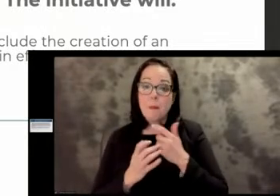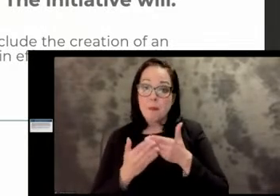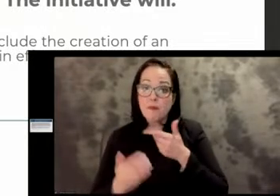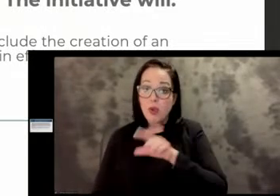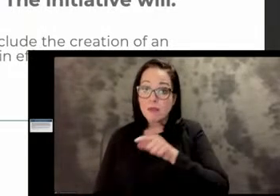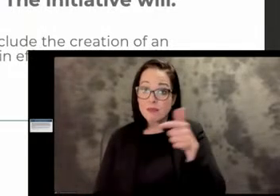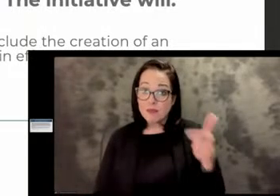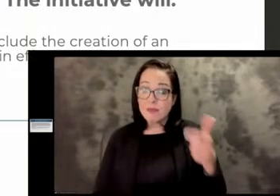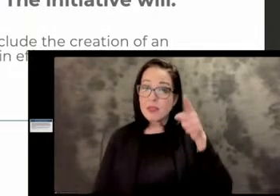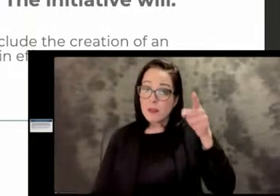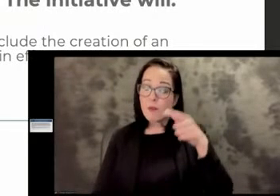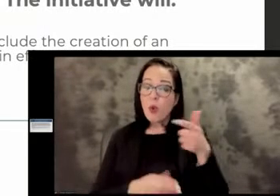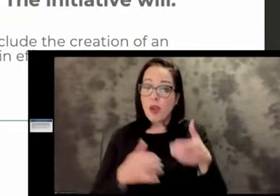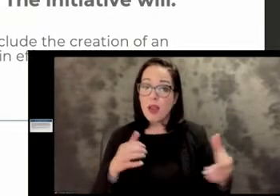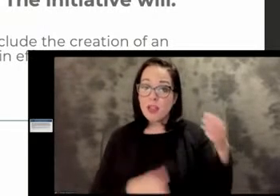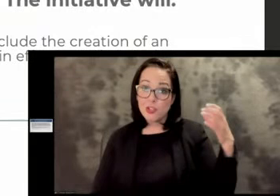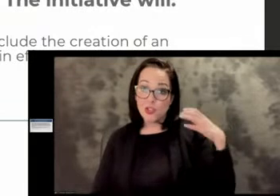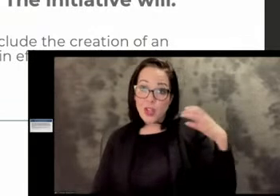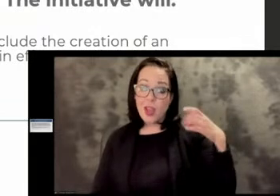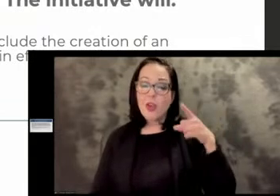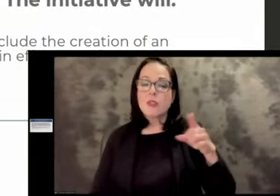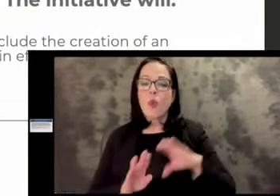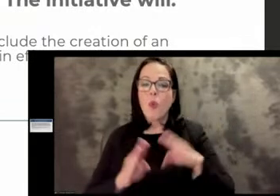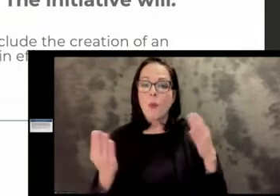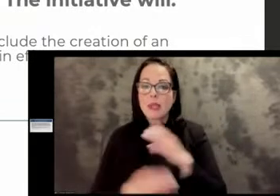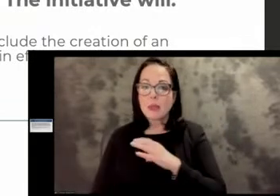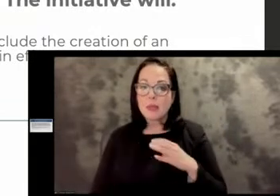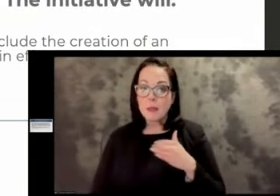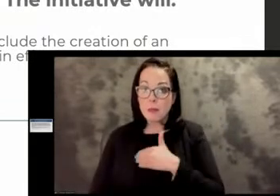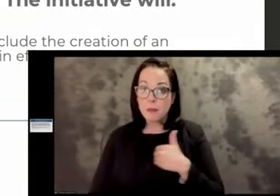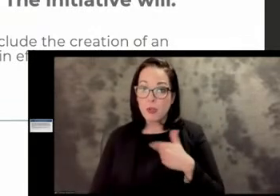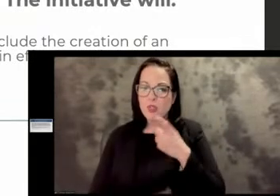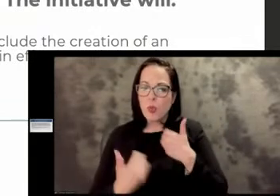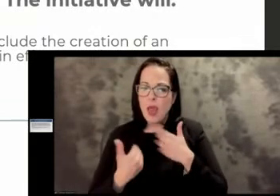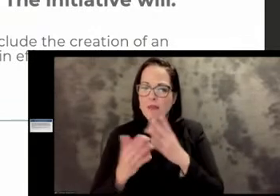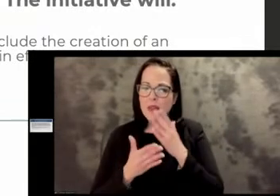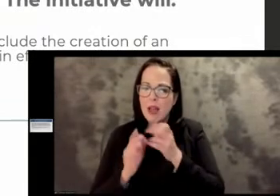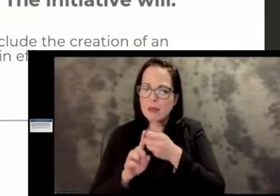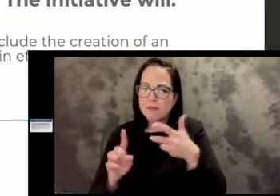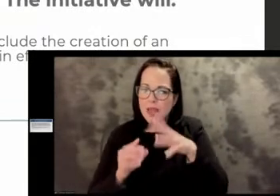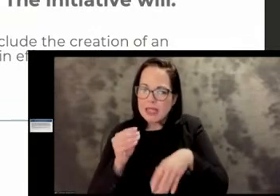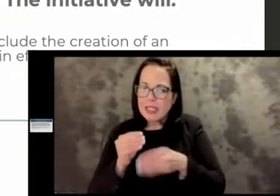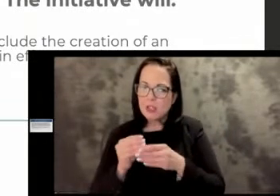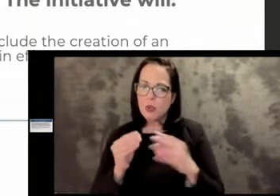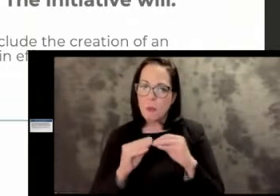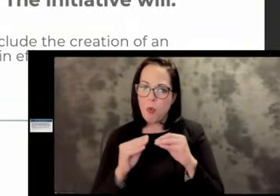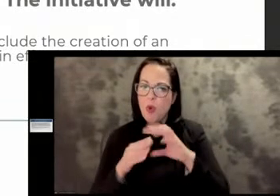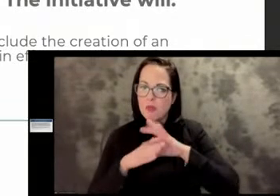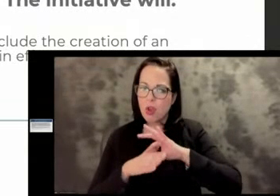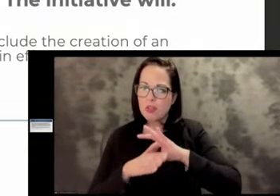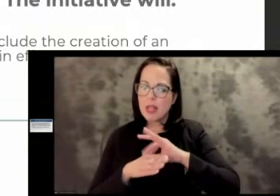discussion, I'm going to open it up to our committee members who also have some additional thoughts and context to provide.